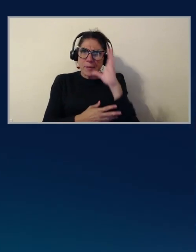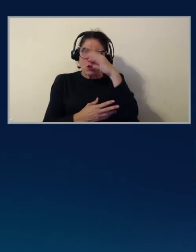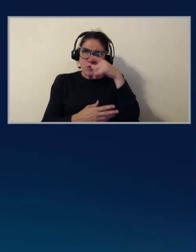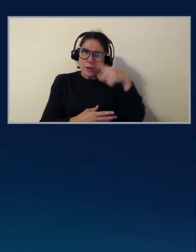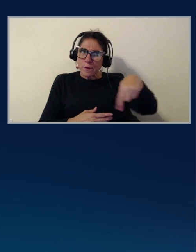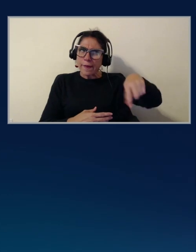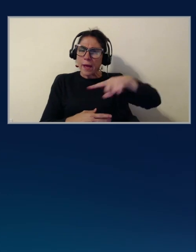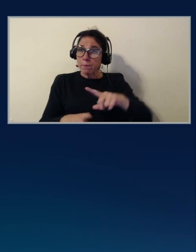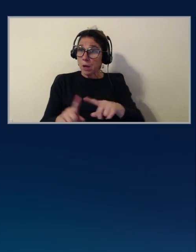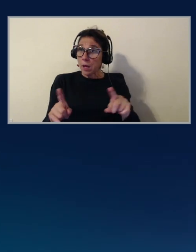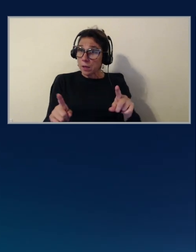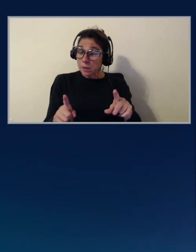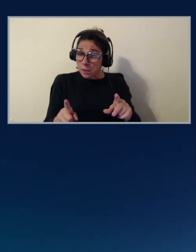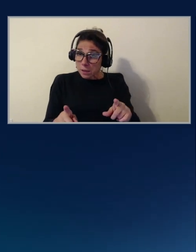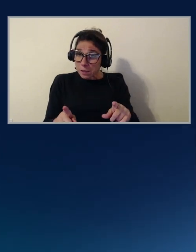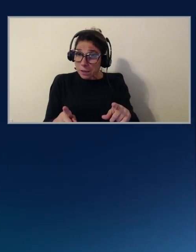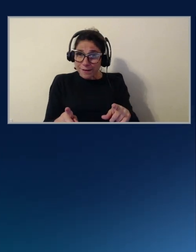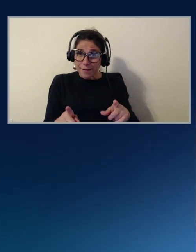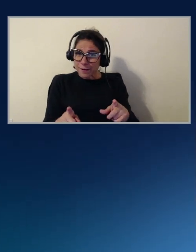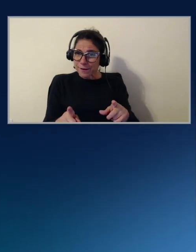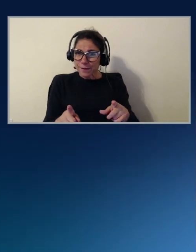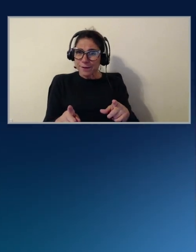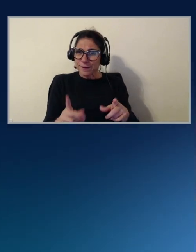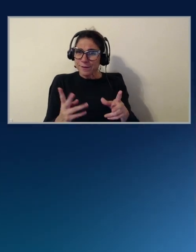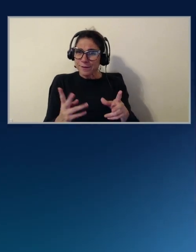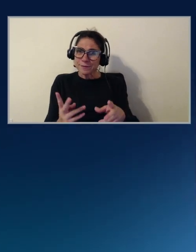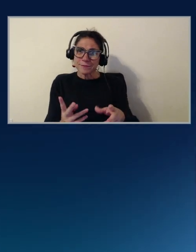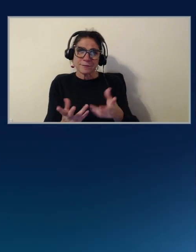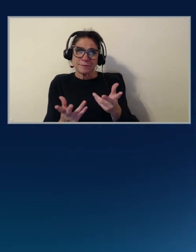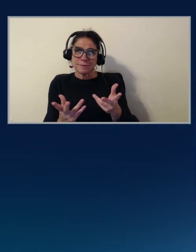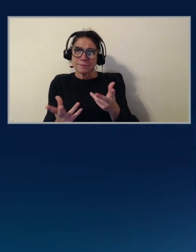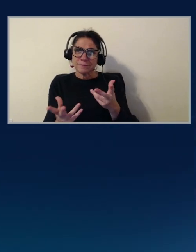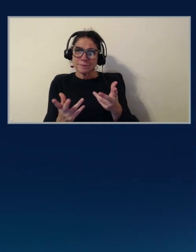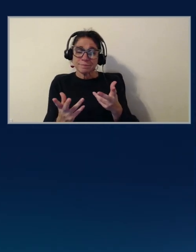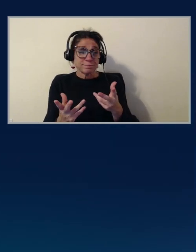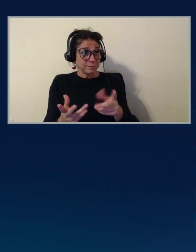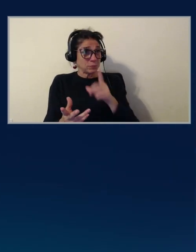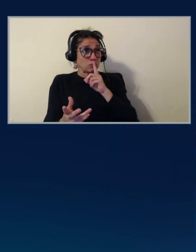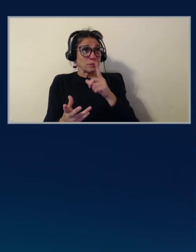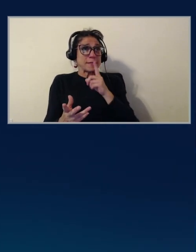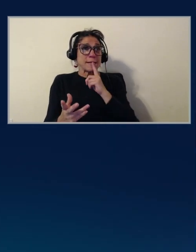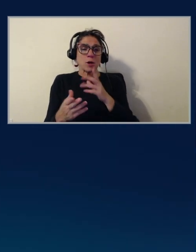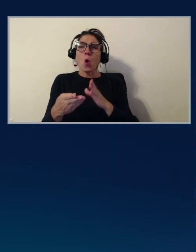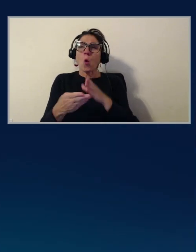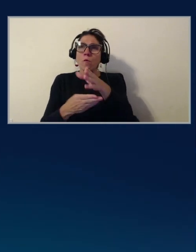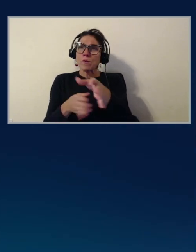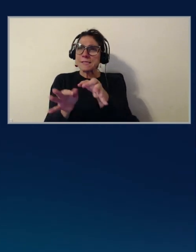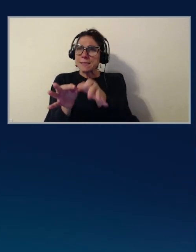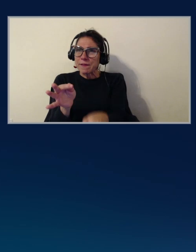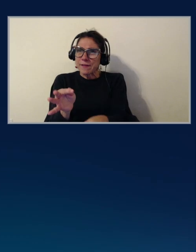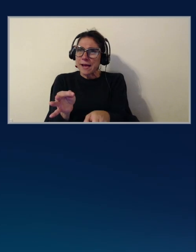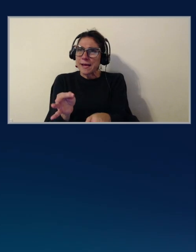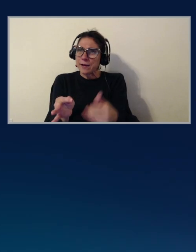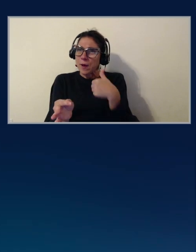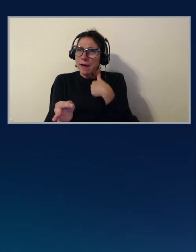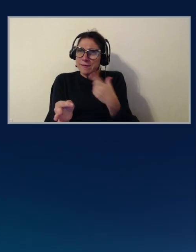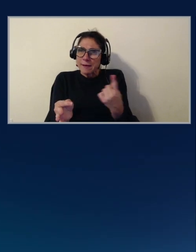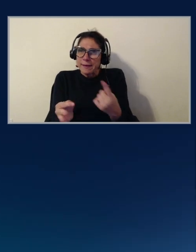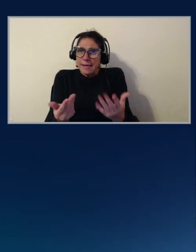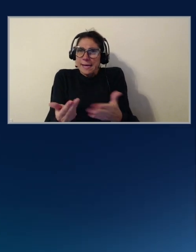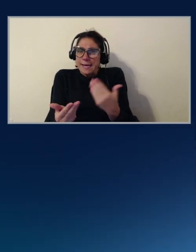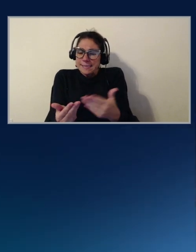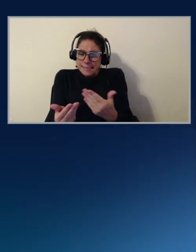to almost to a very high degree, oversimplify and have something that can be easily consumed